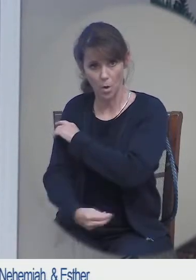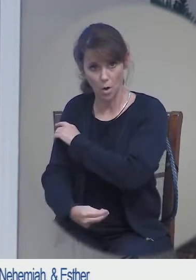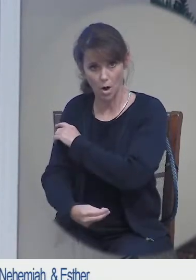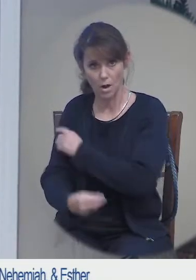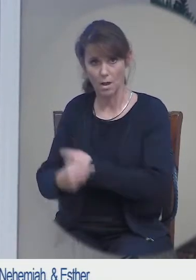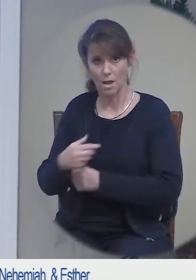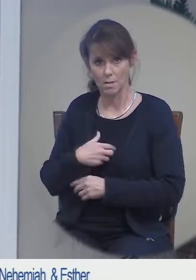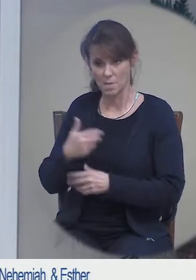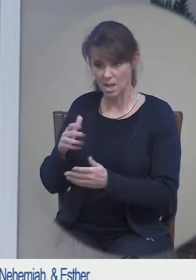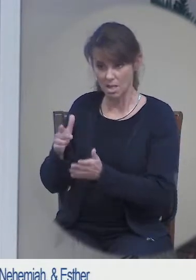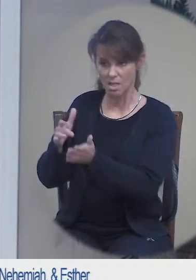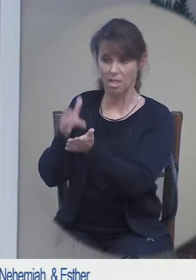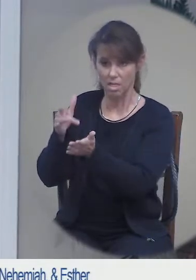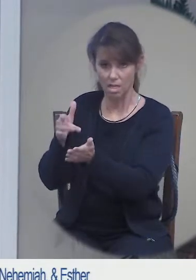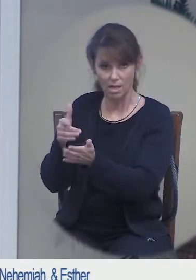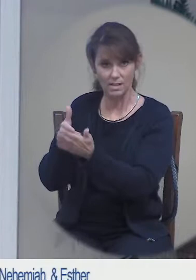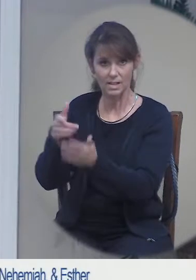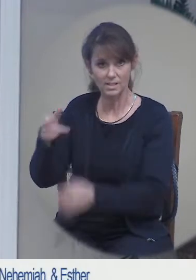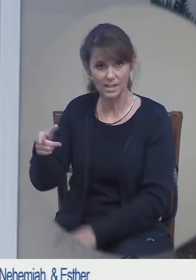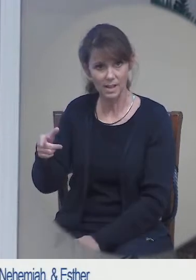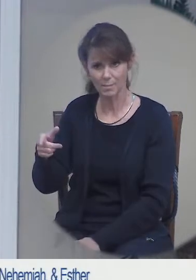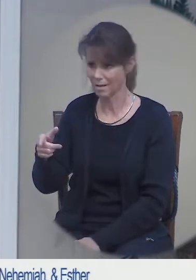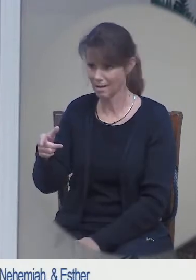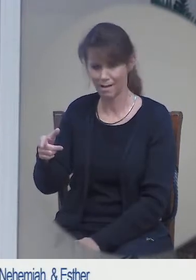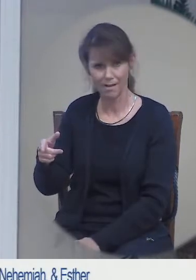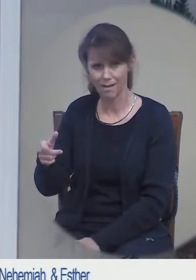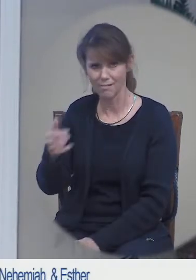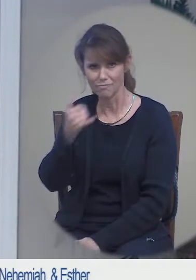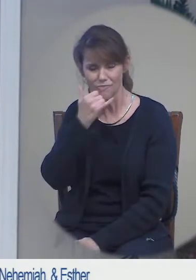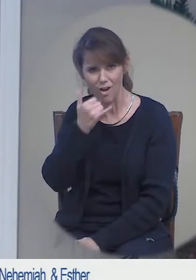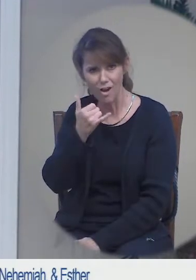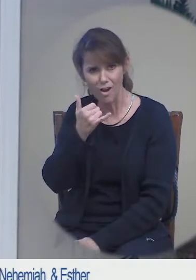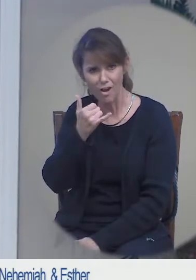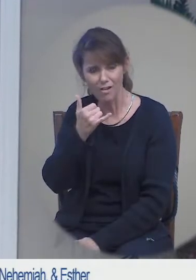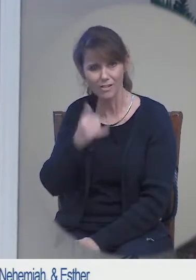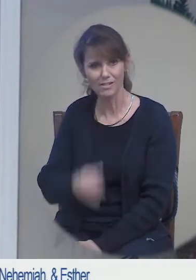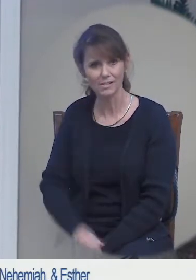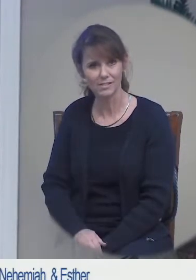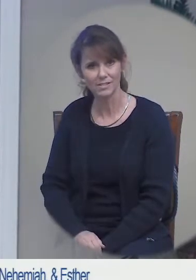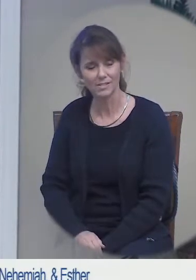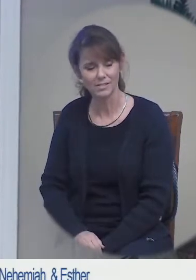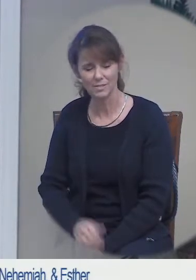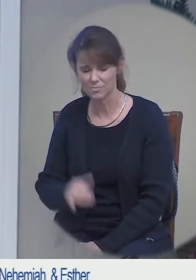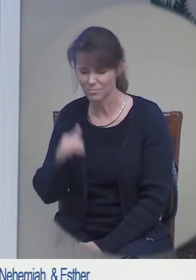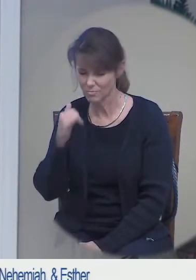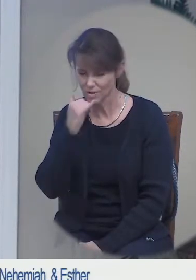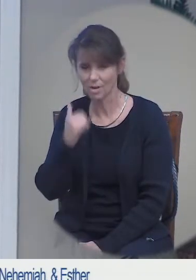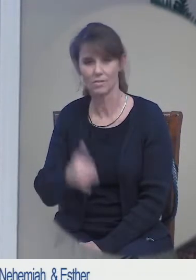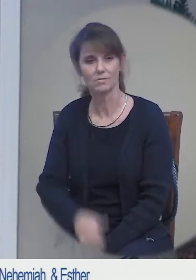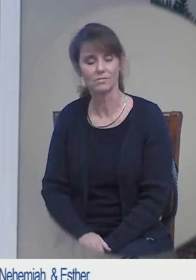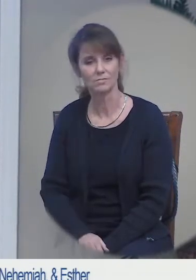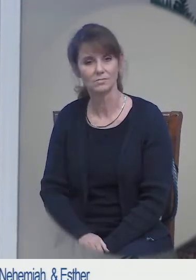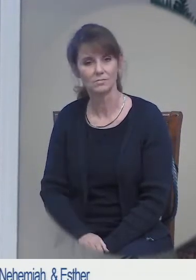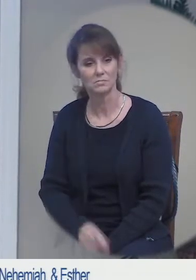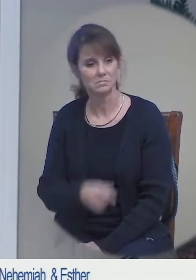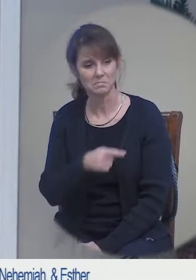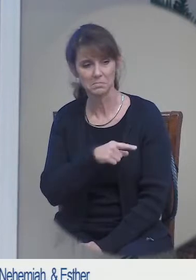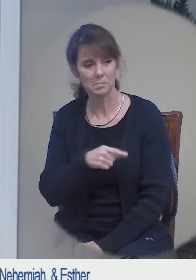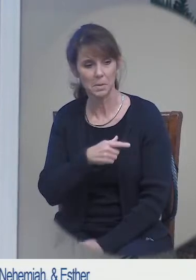We're the same flesh. We've got the same goals. We got the same purpose. And yet they disregard